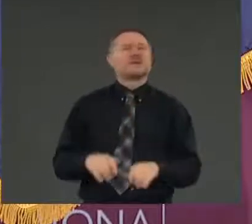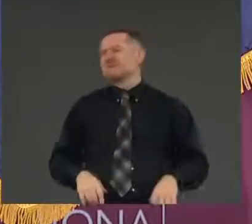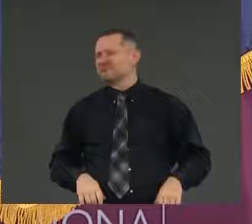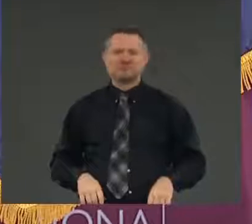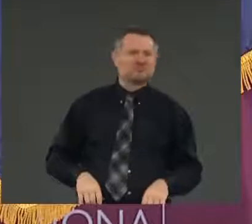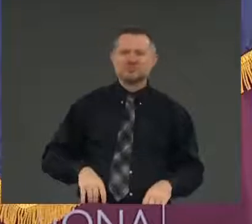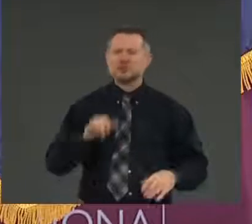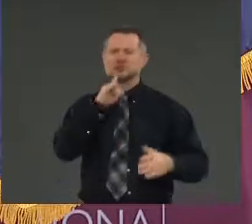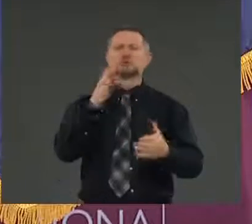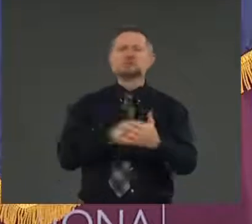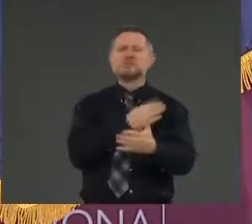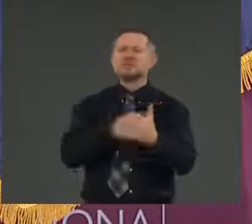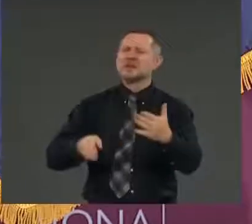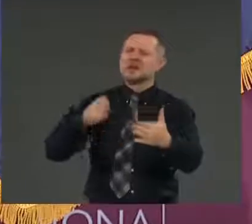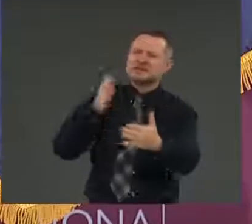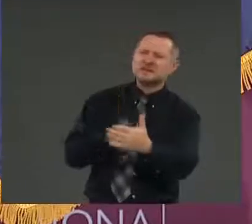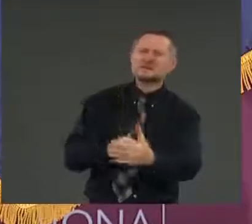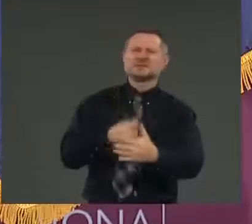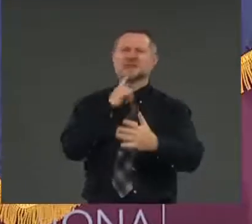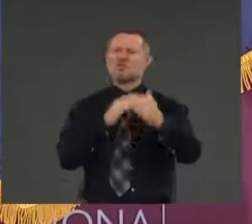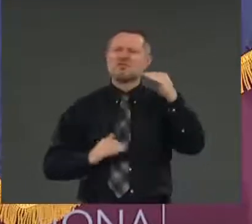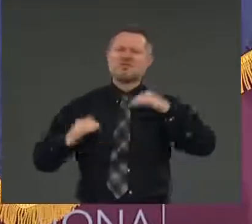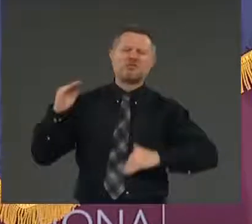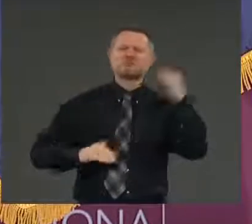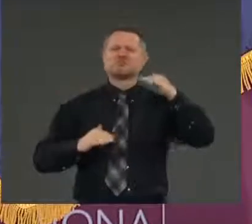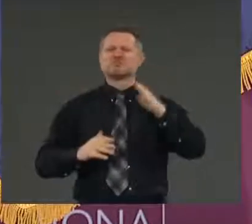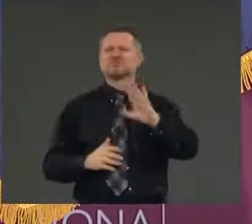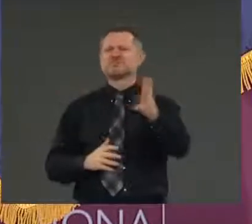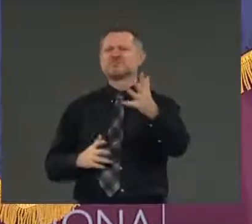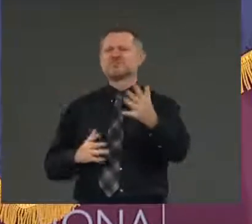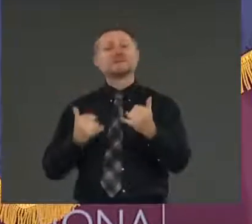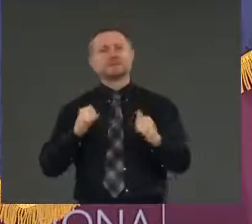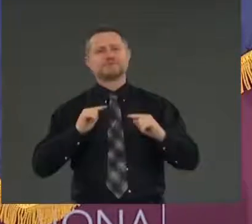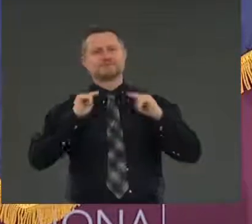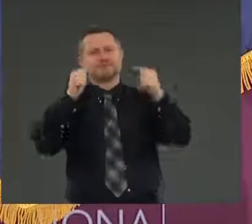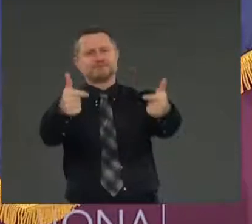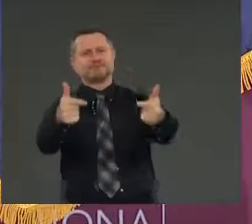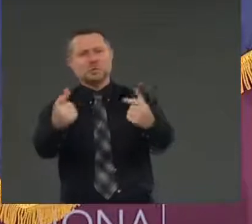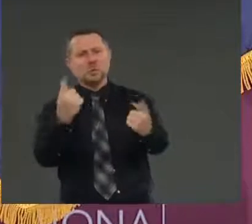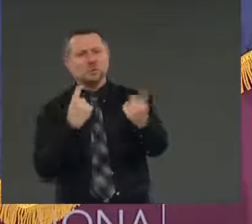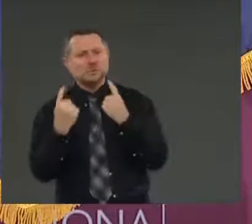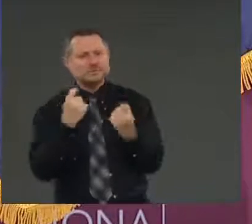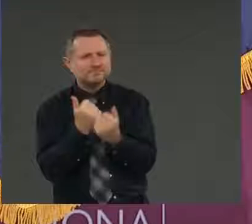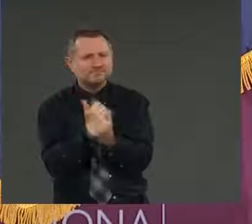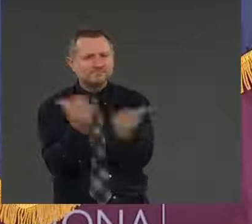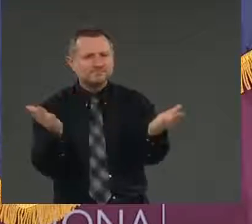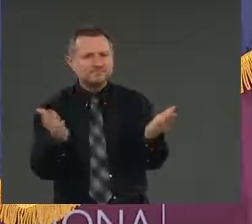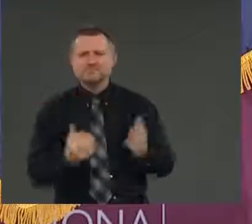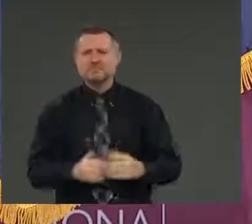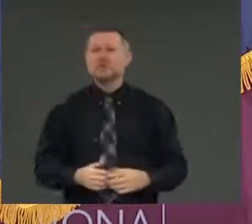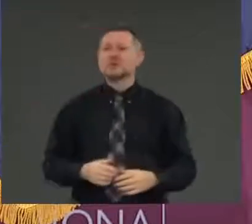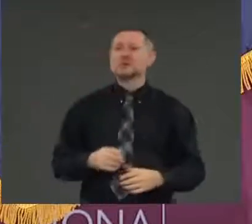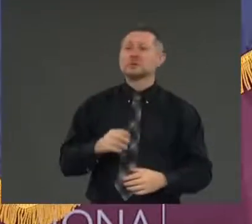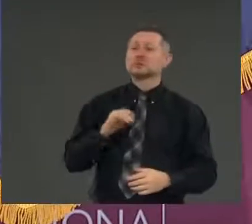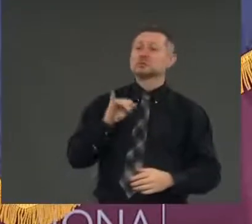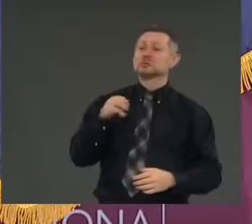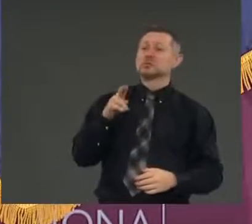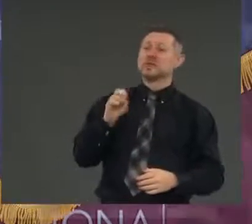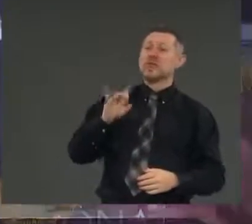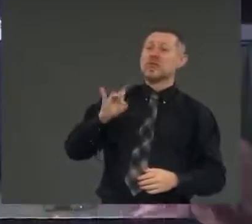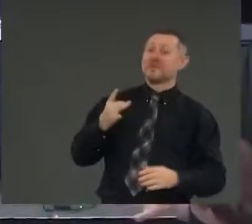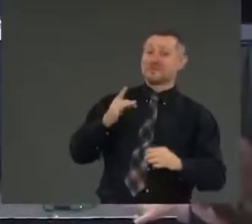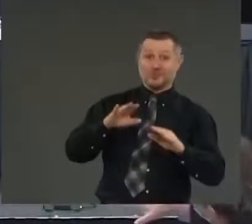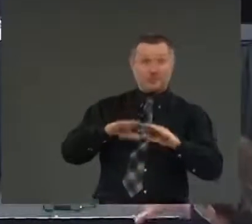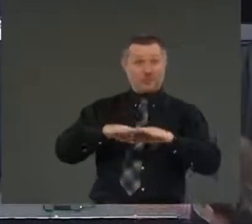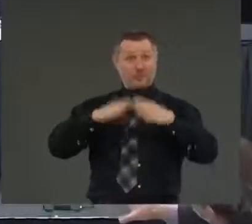and basic injustice. Any questions? Governor, about the June 8th reopening, what